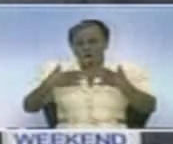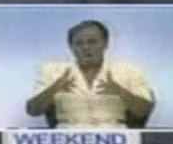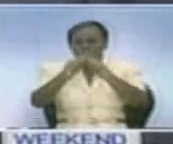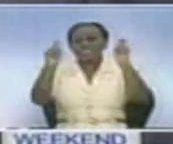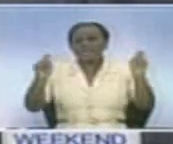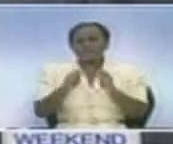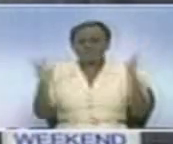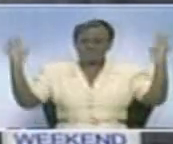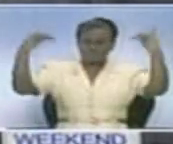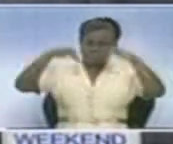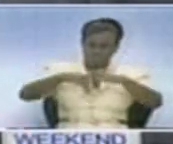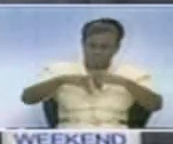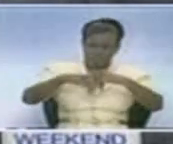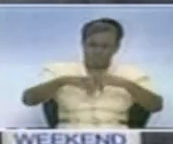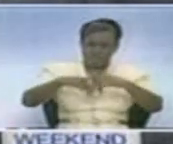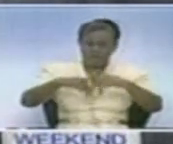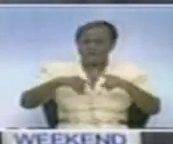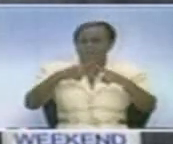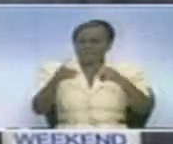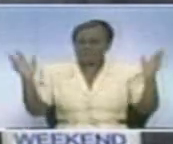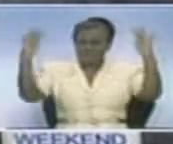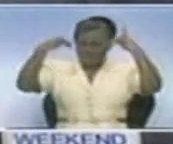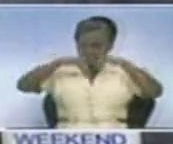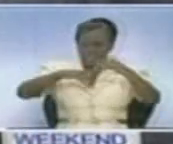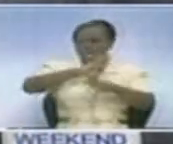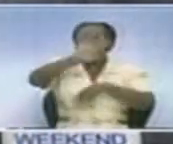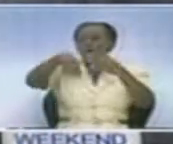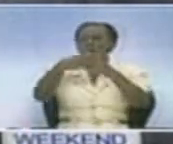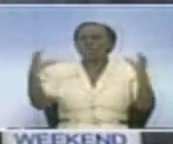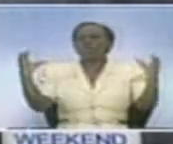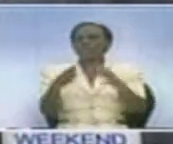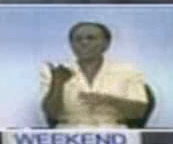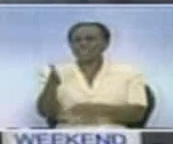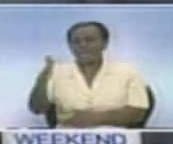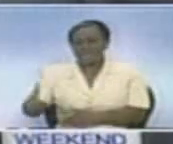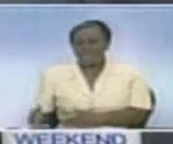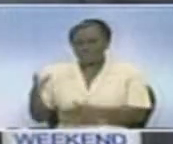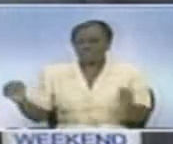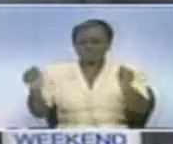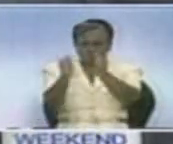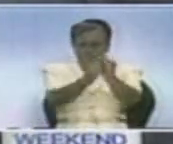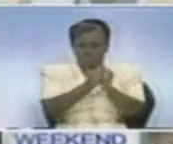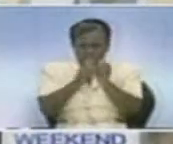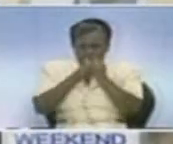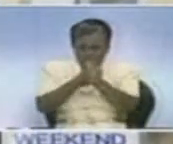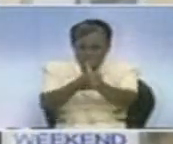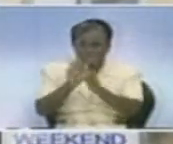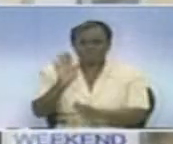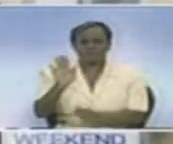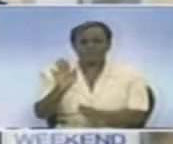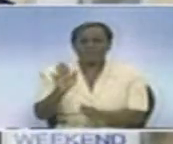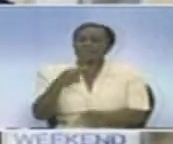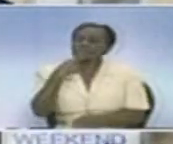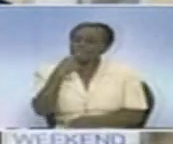gatherings unless it is a gathering of all communities of Naivasha together with their leaders. Mtu